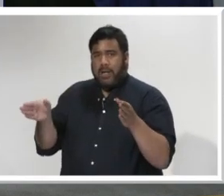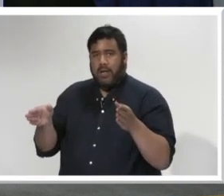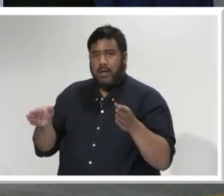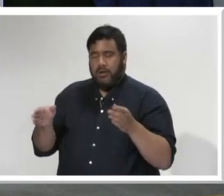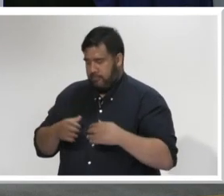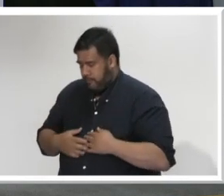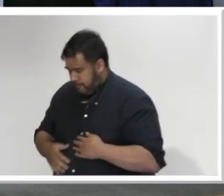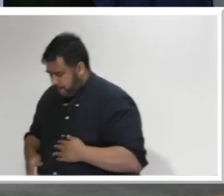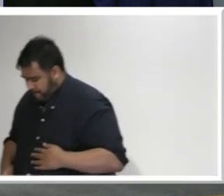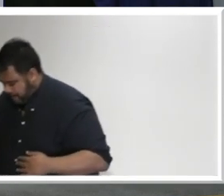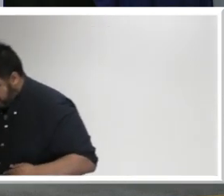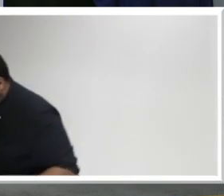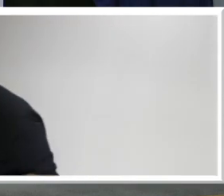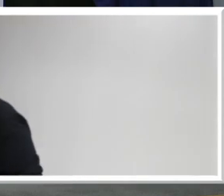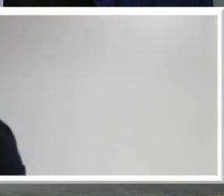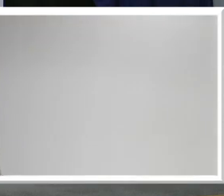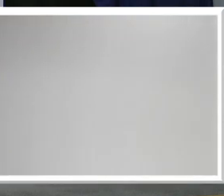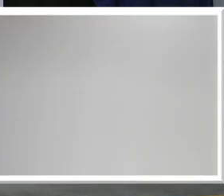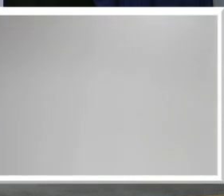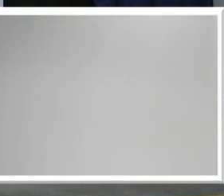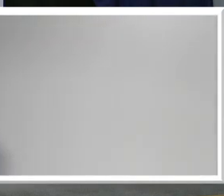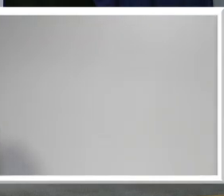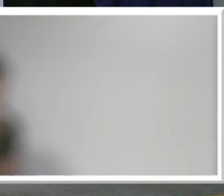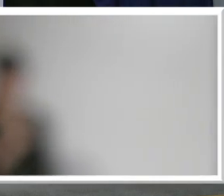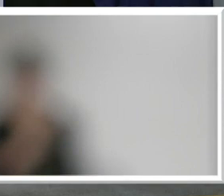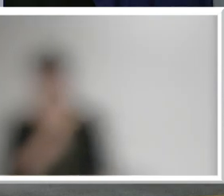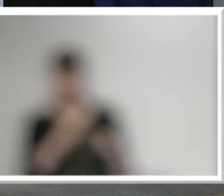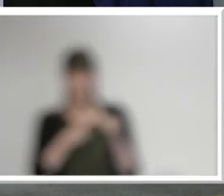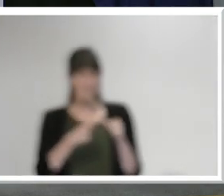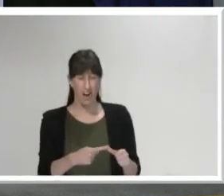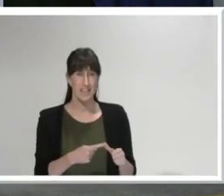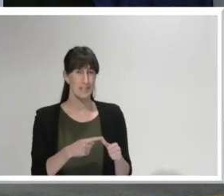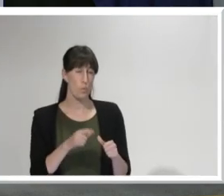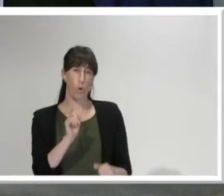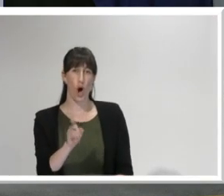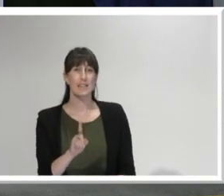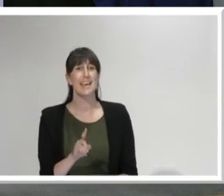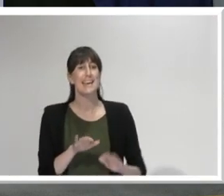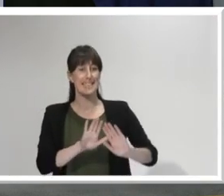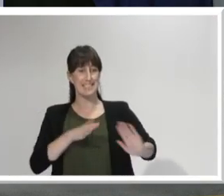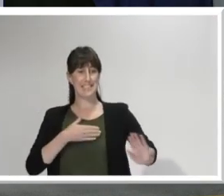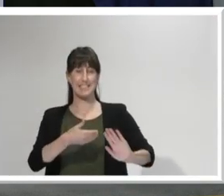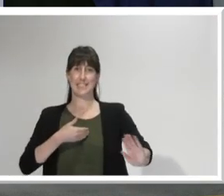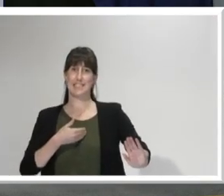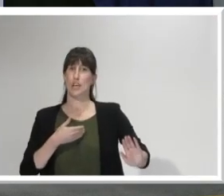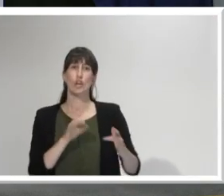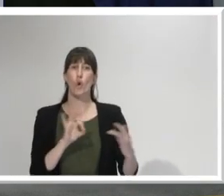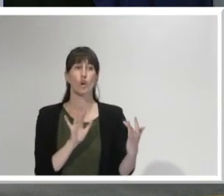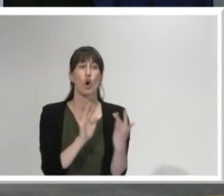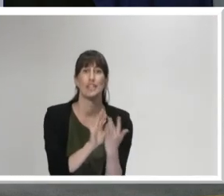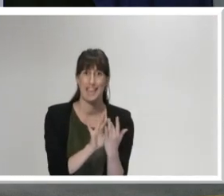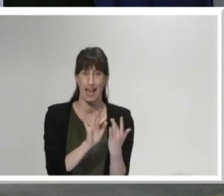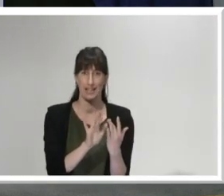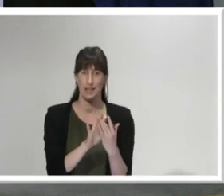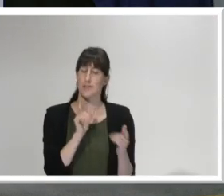that contactless is key. You cannot have face-to-face interactions with customers. And so those are the principles